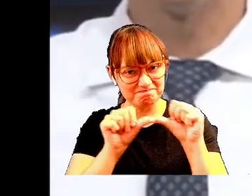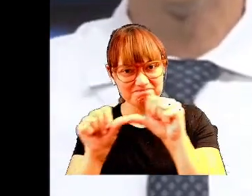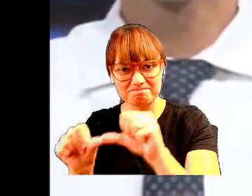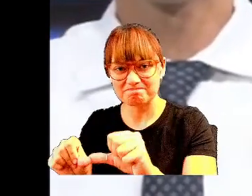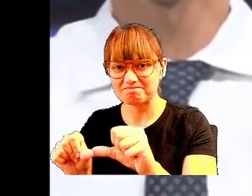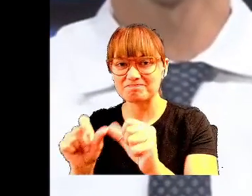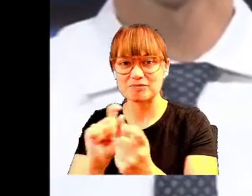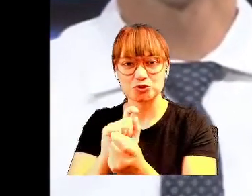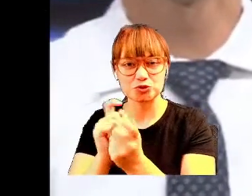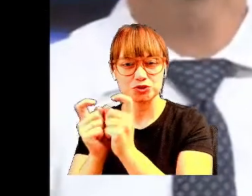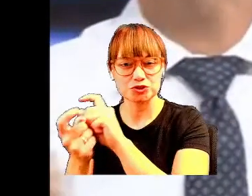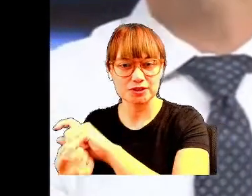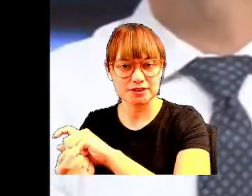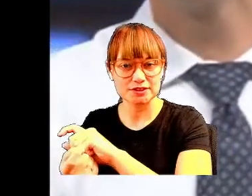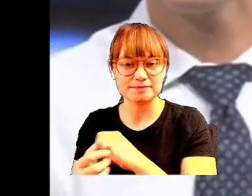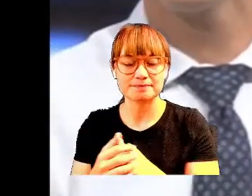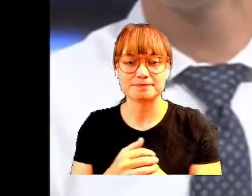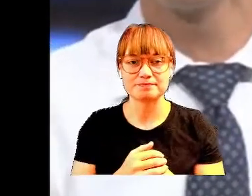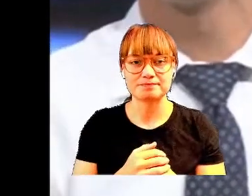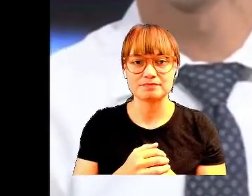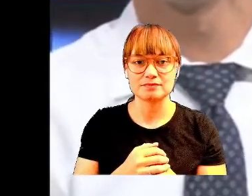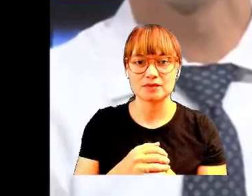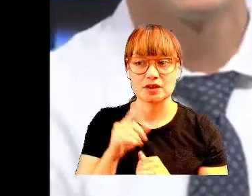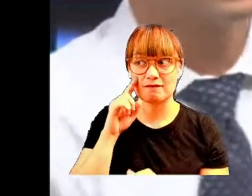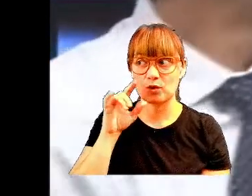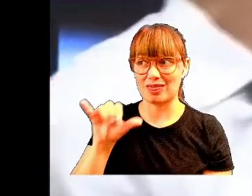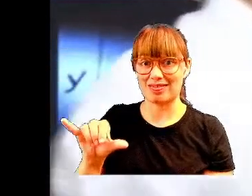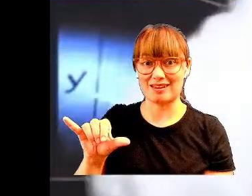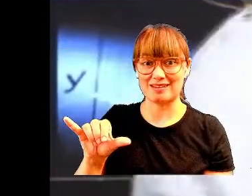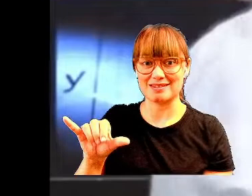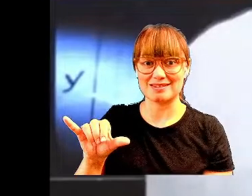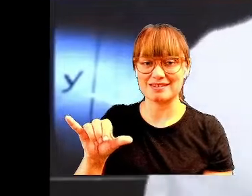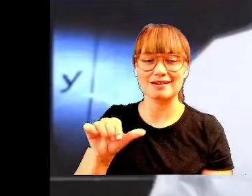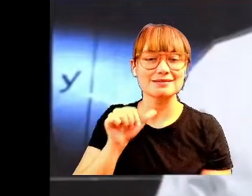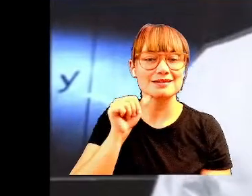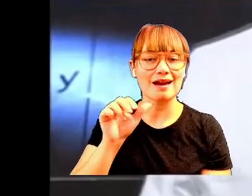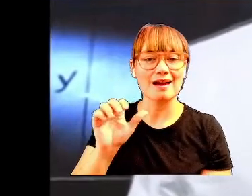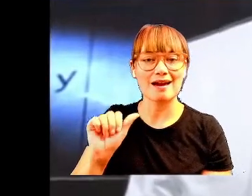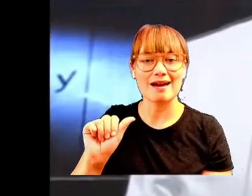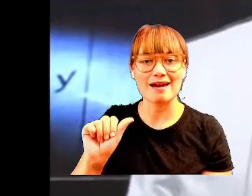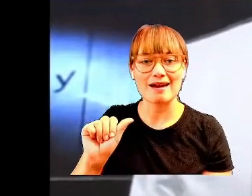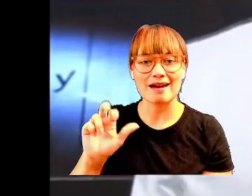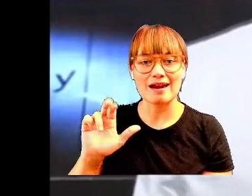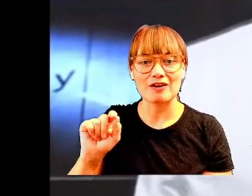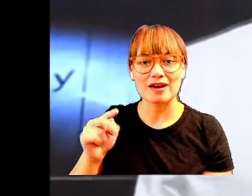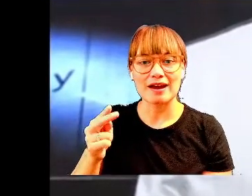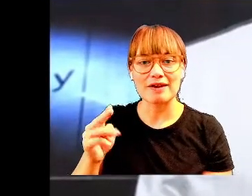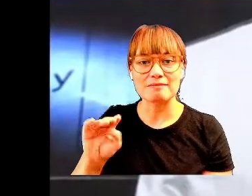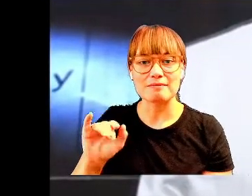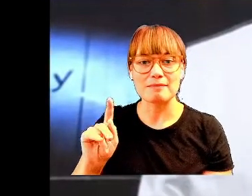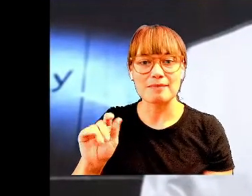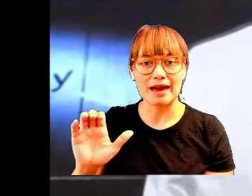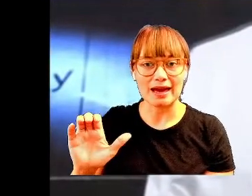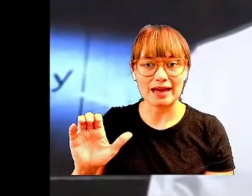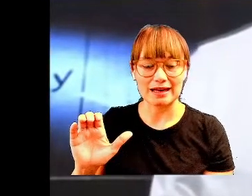and in this case, this is not an arithmetic sequence. This is what is known as a